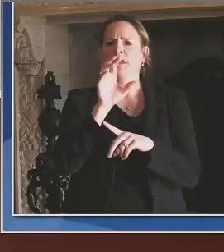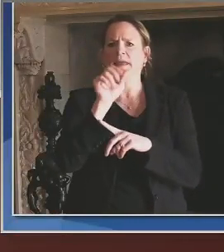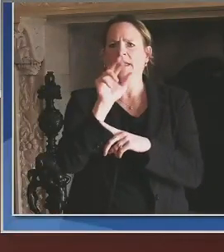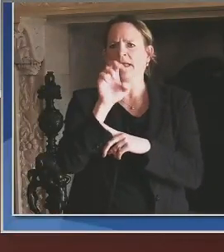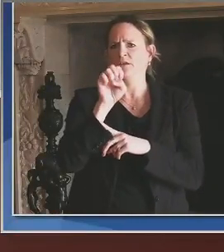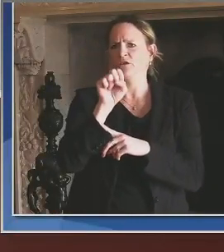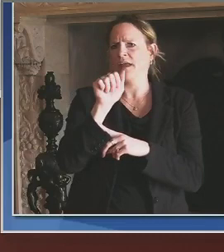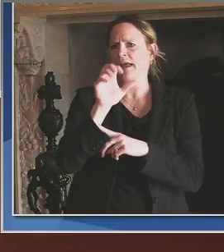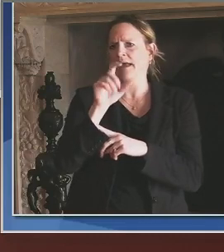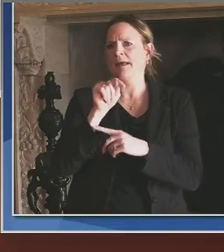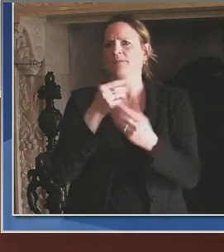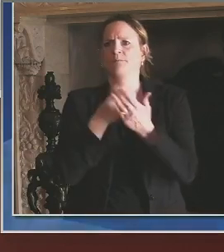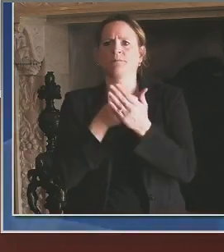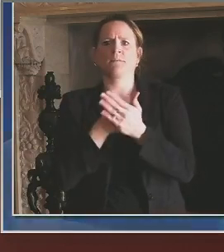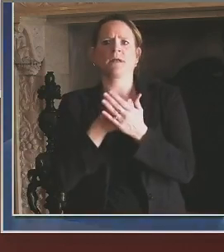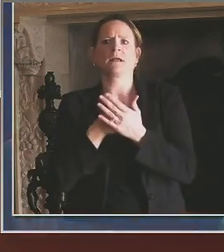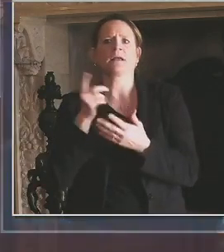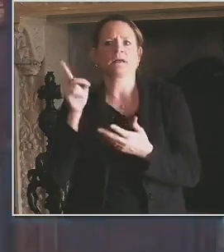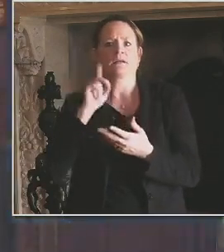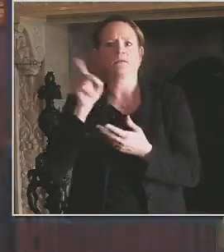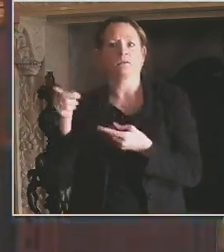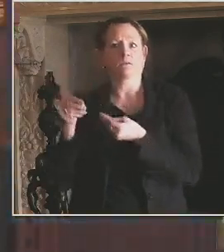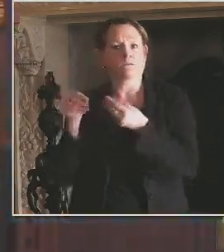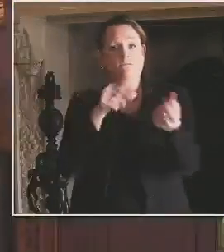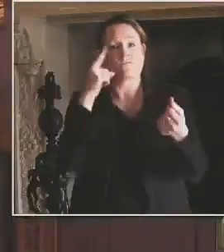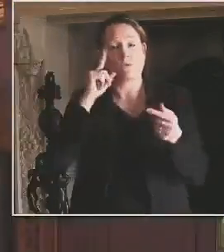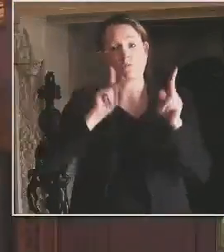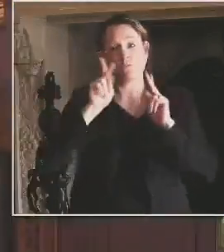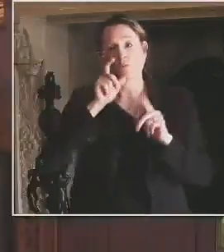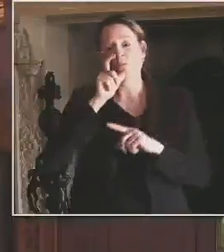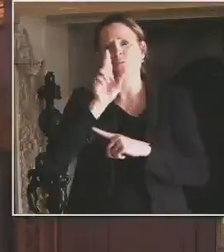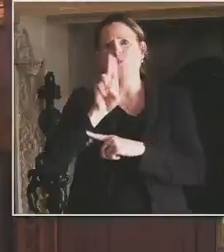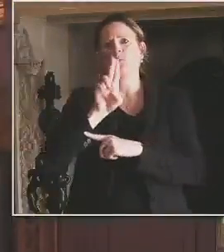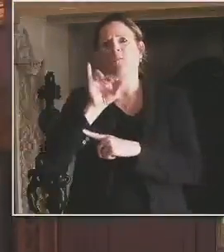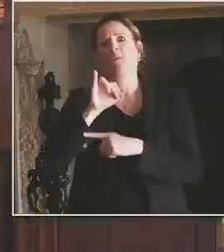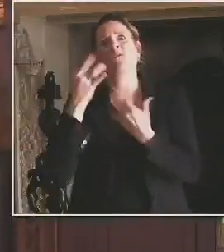you. I saw that proposal, and